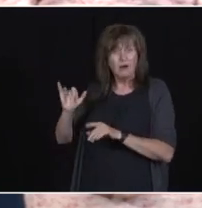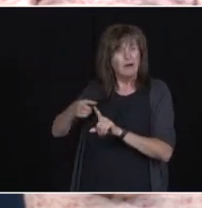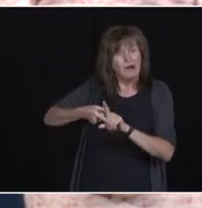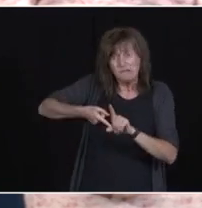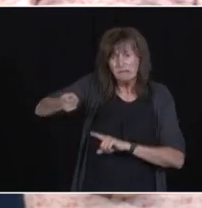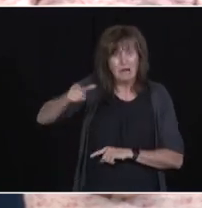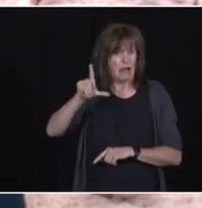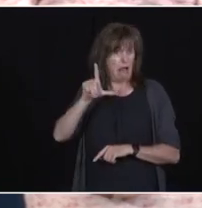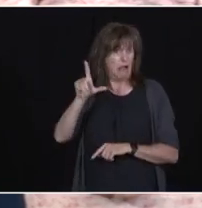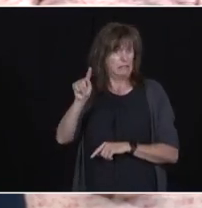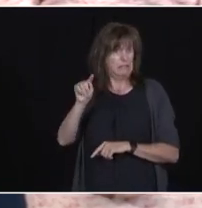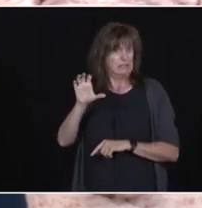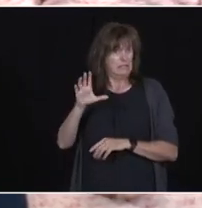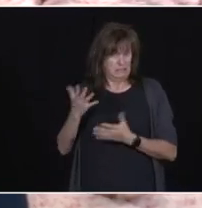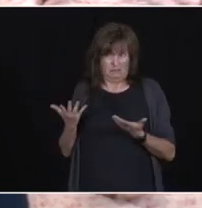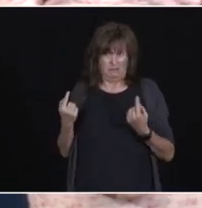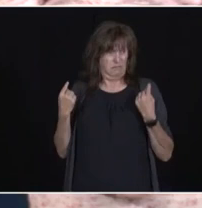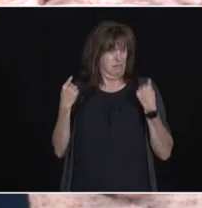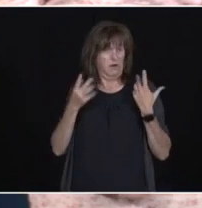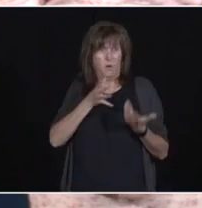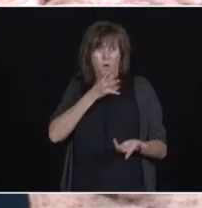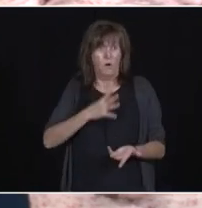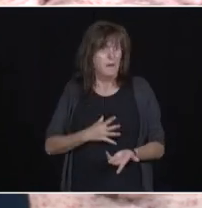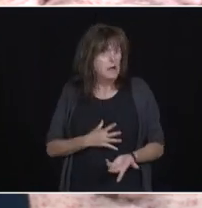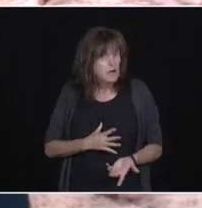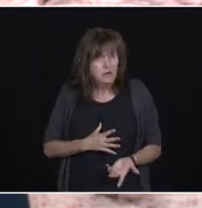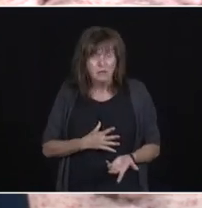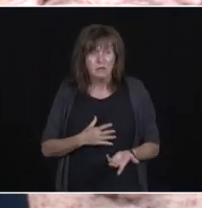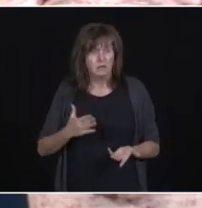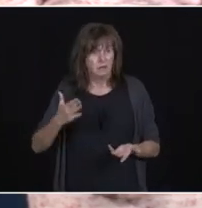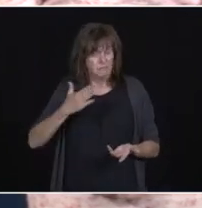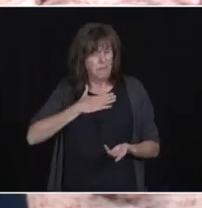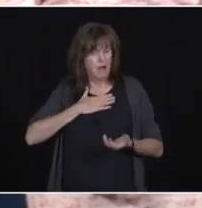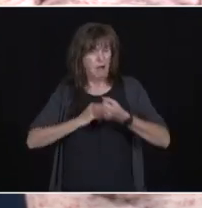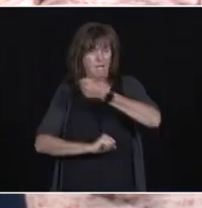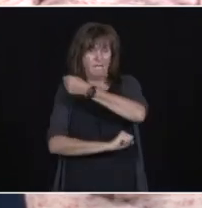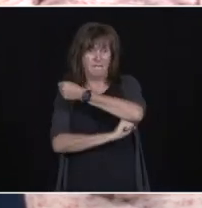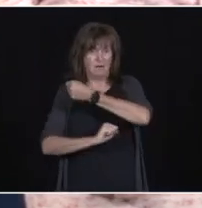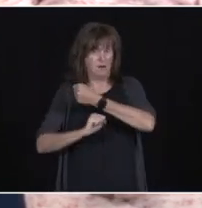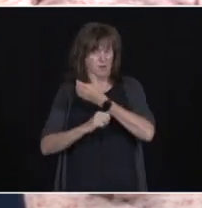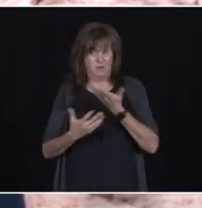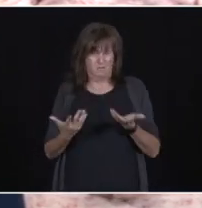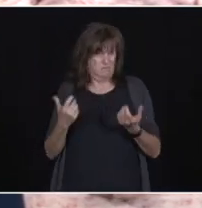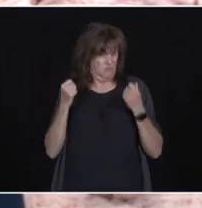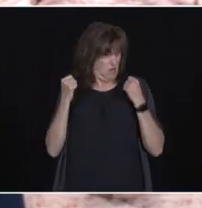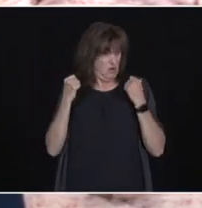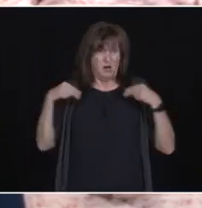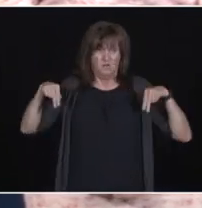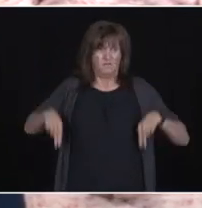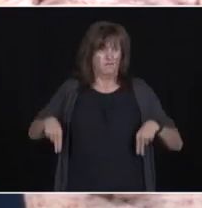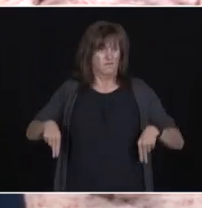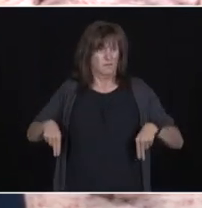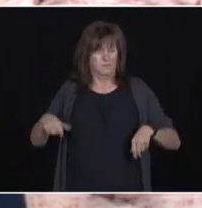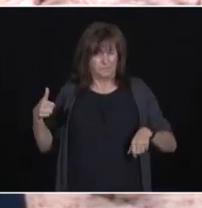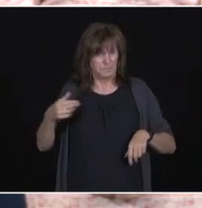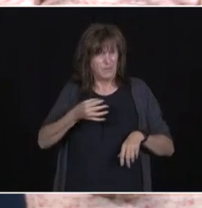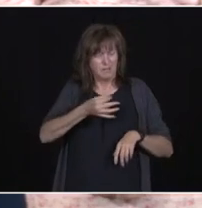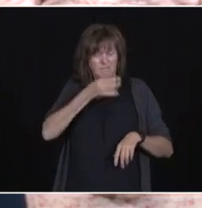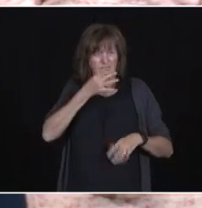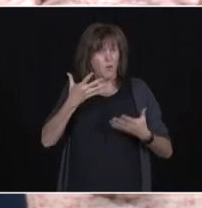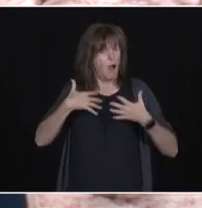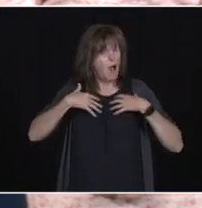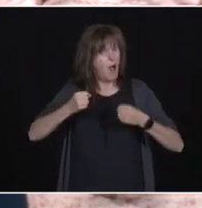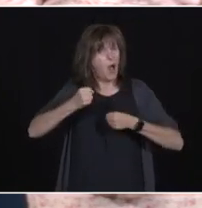rock. When I'm up here, they're my rock. They're the experts when it comes to health care. And I wouldn't know what to do without two